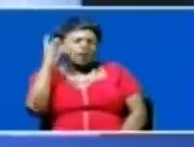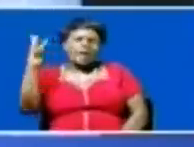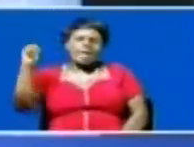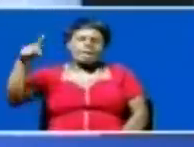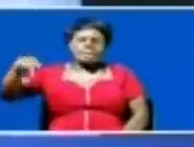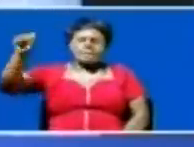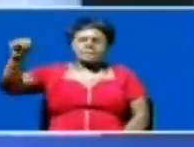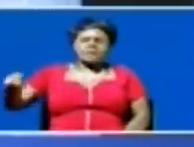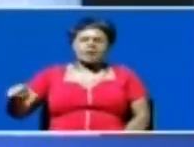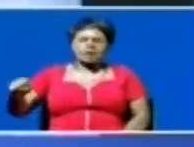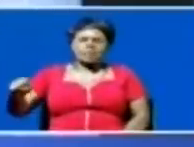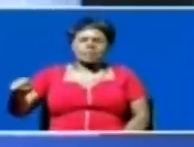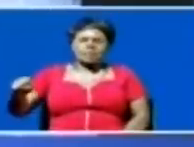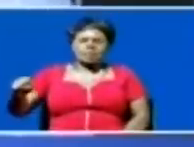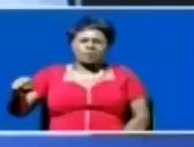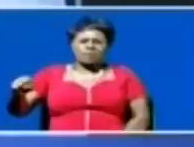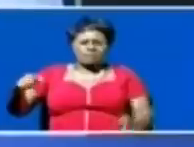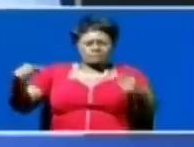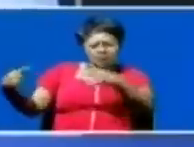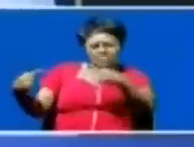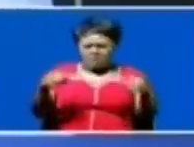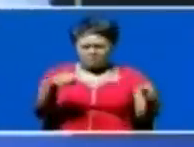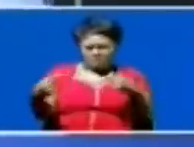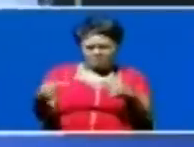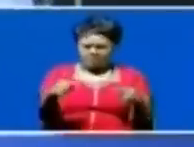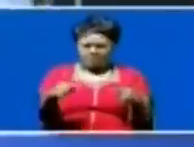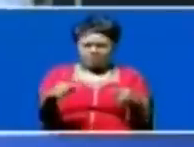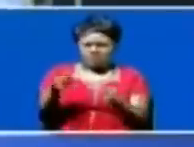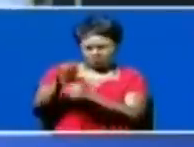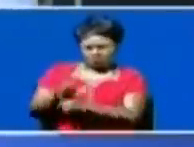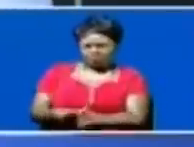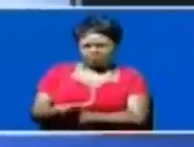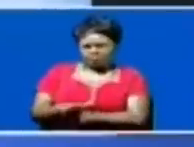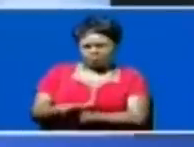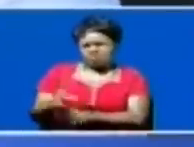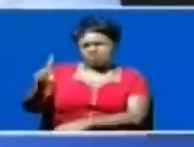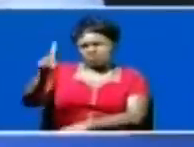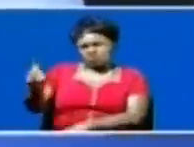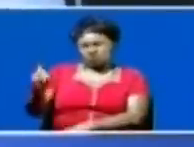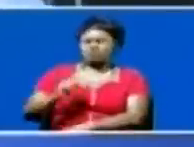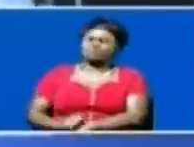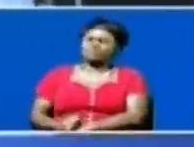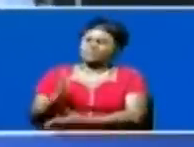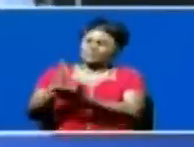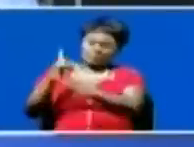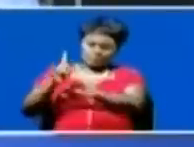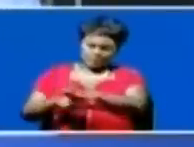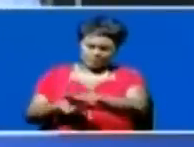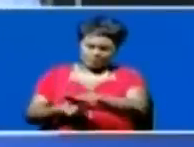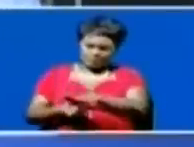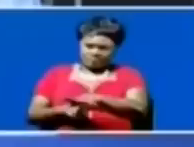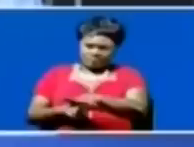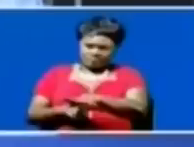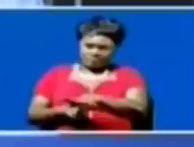South, who is the ODM chair, John Mbadi. And they are saying there was that intimidation, and this leads to the question. At some point, when